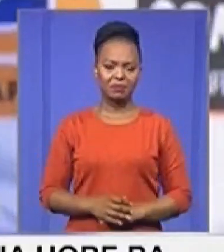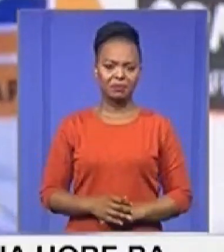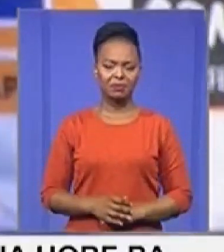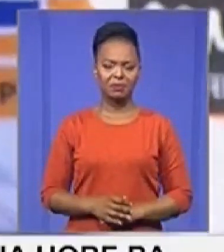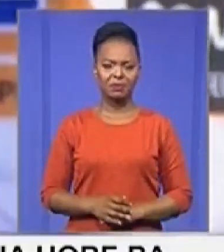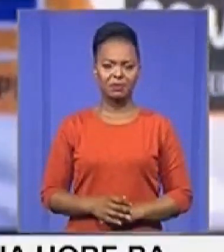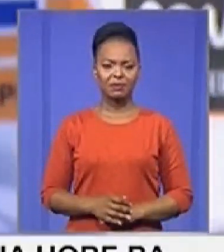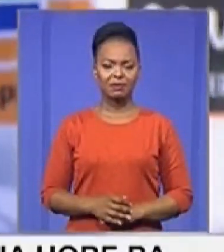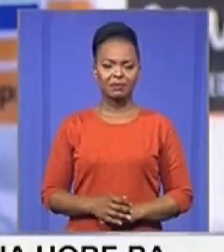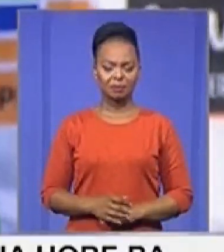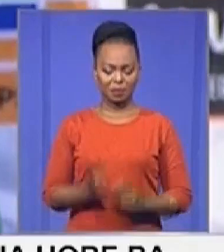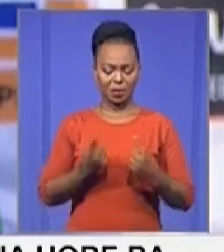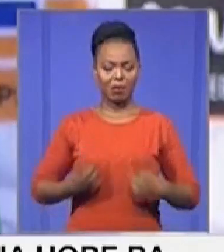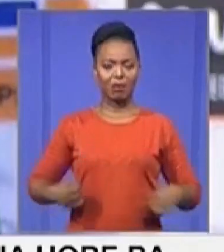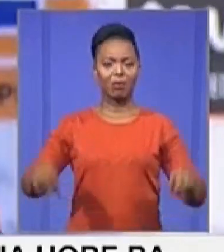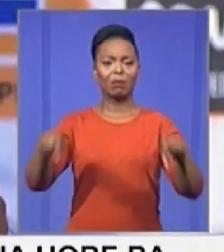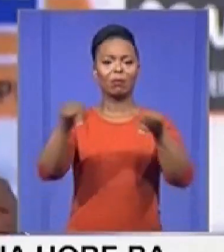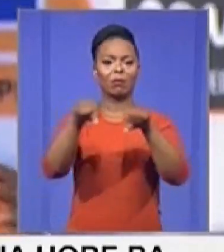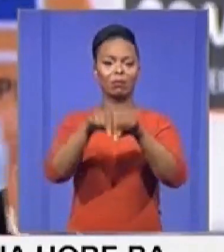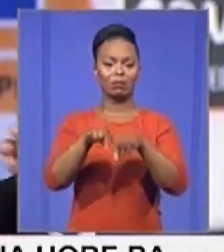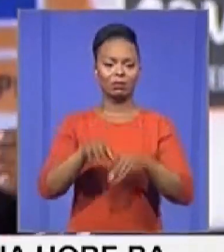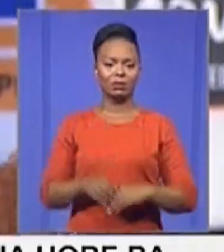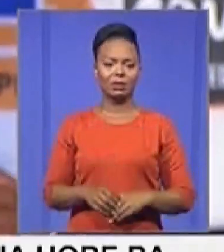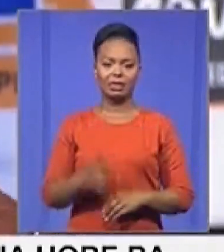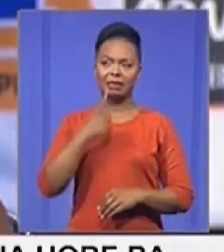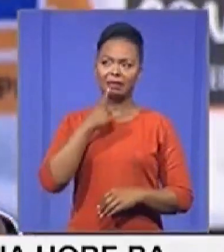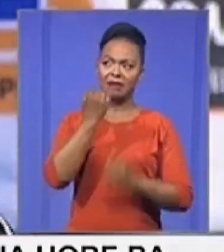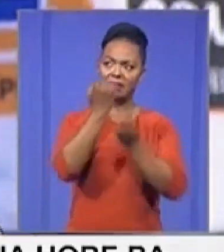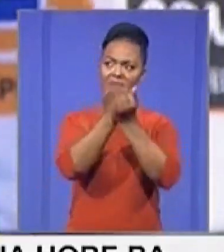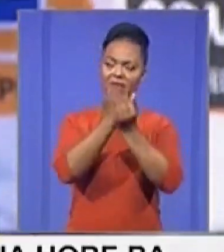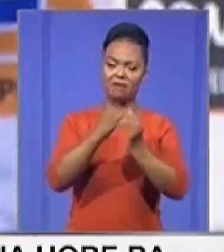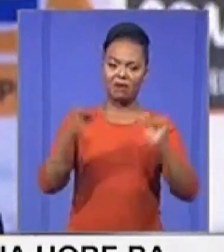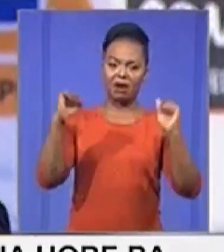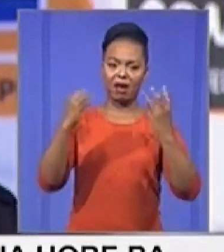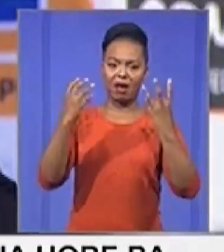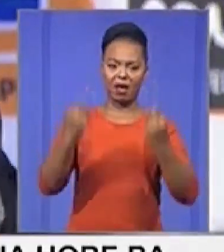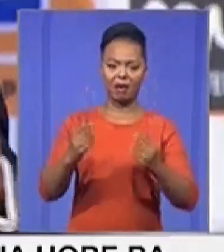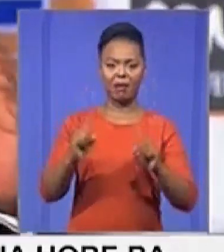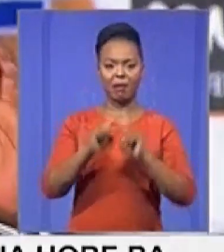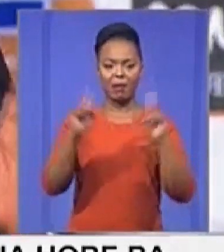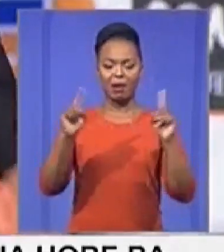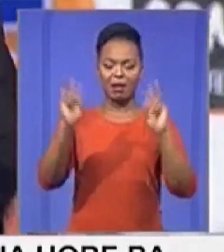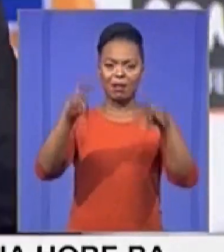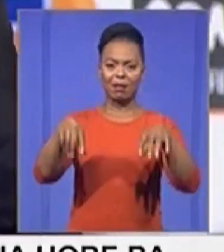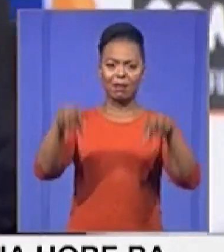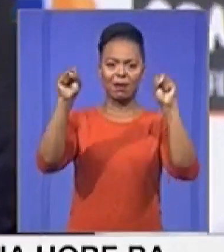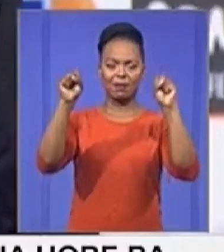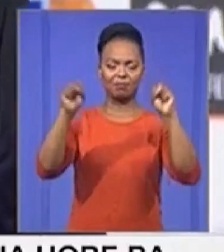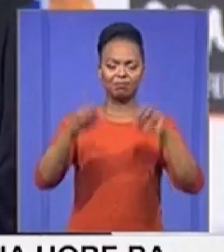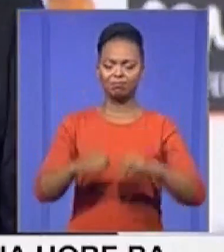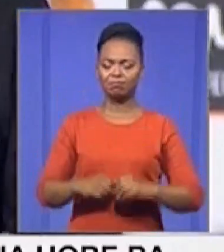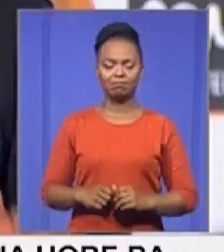Re ka se re na le tokologo ha motlakase o